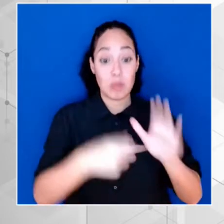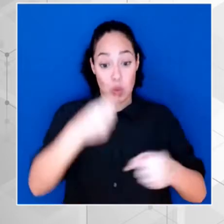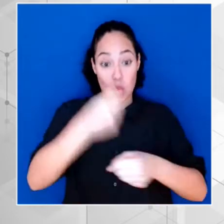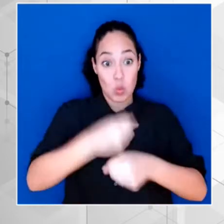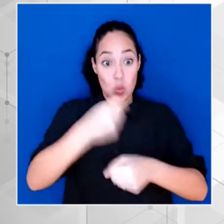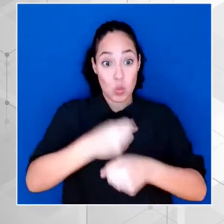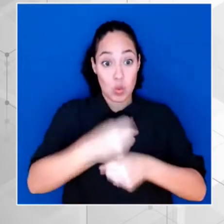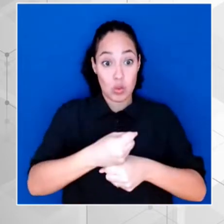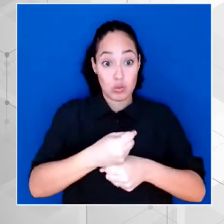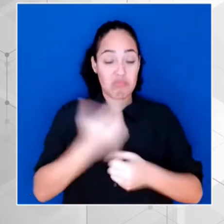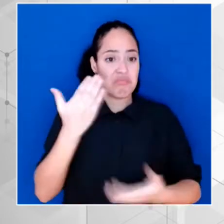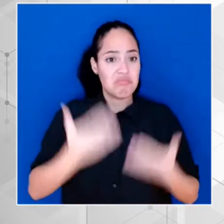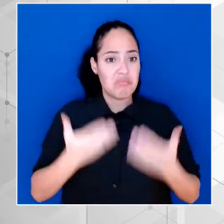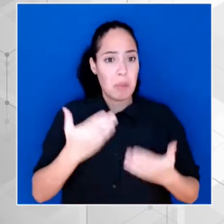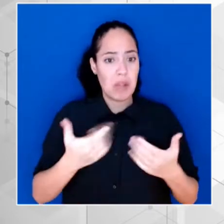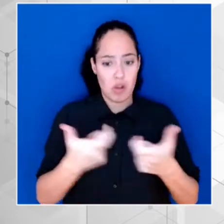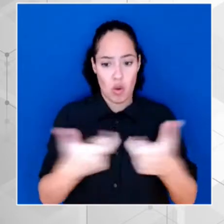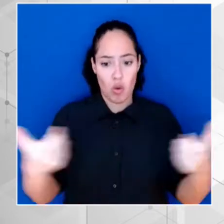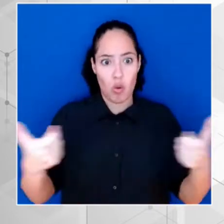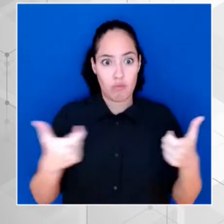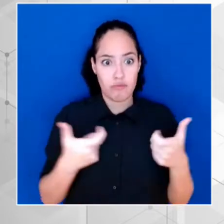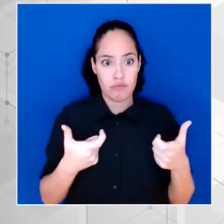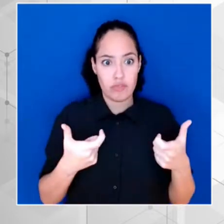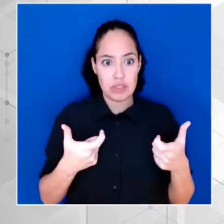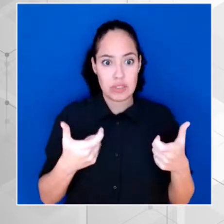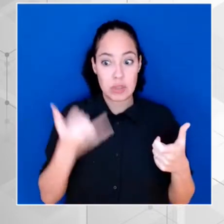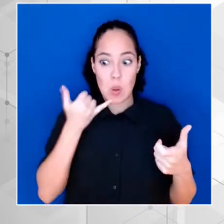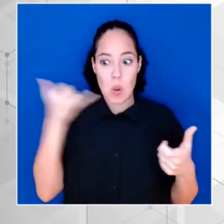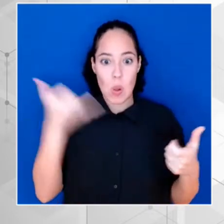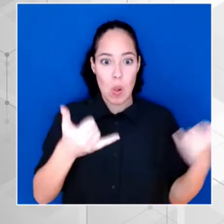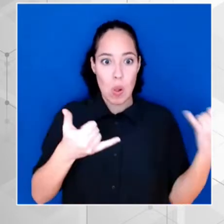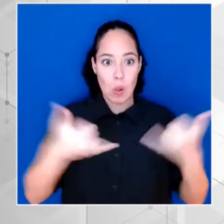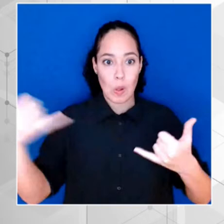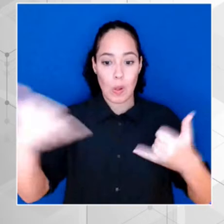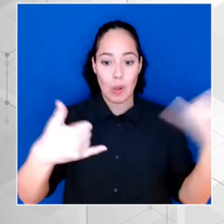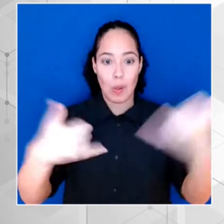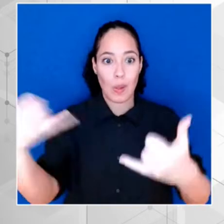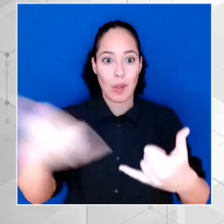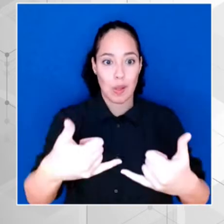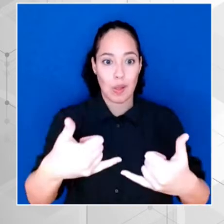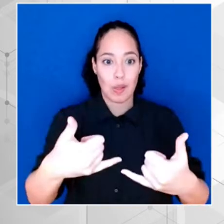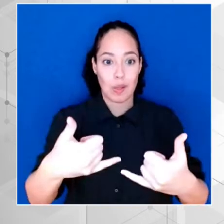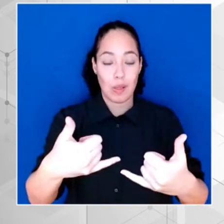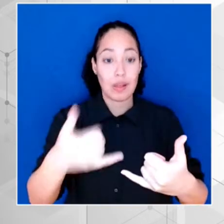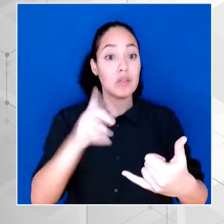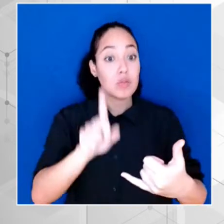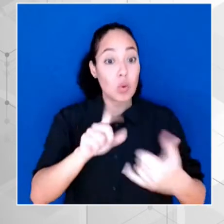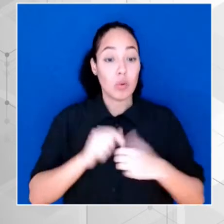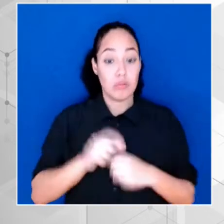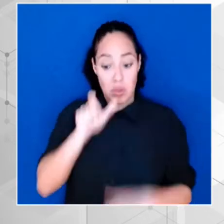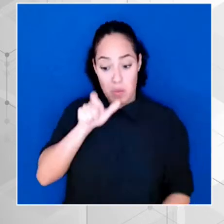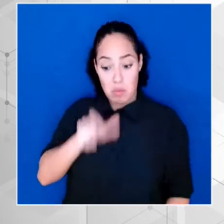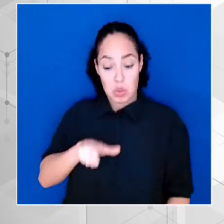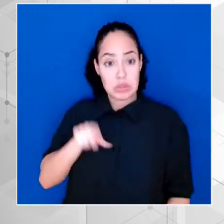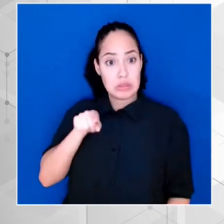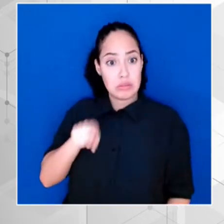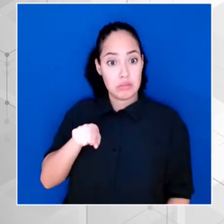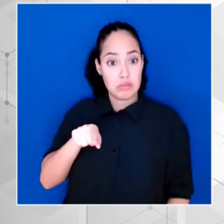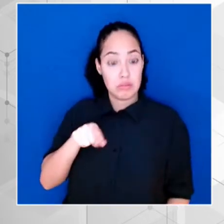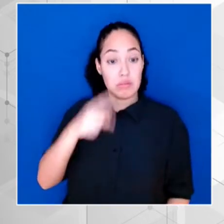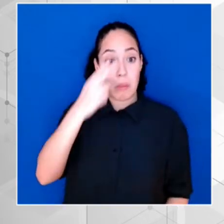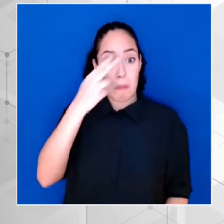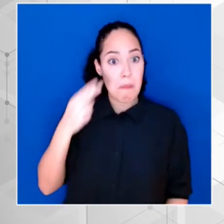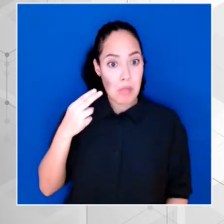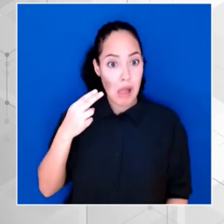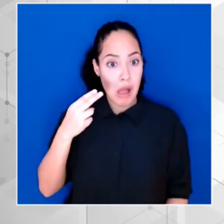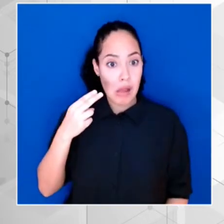table. So this call may be okay for a blind person who can hear, but obviously trying to